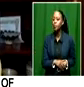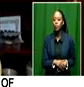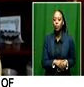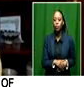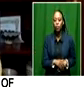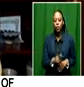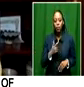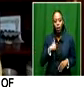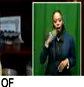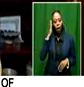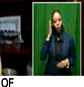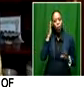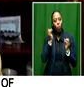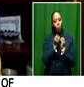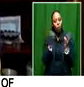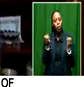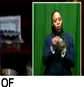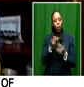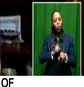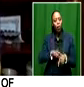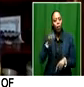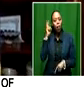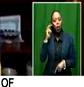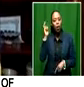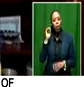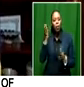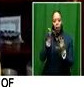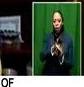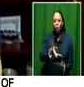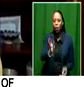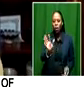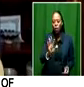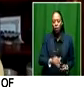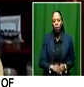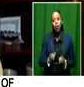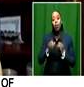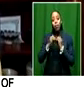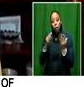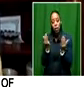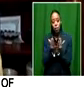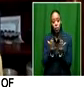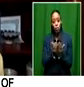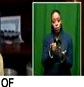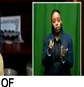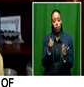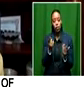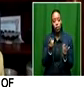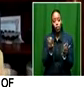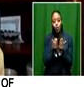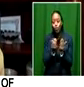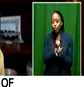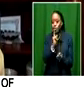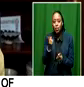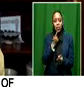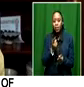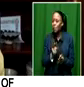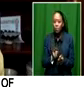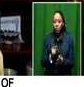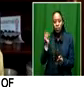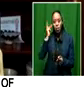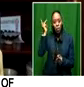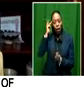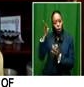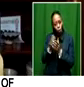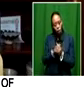I know how many times I have had to intervene for many young people at schools to go to school with the